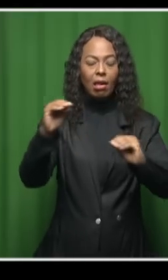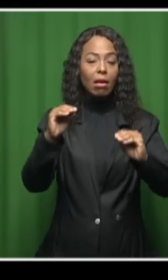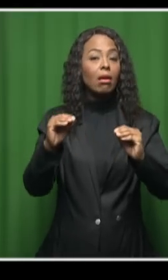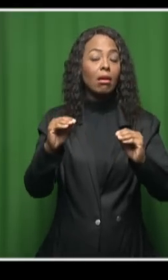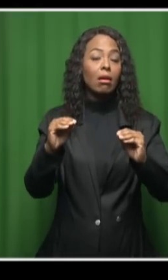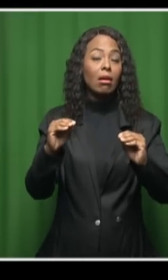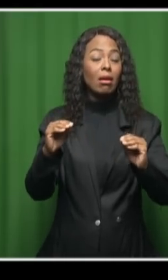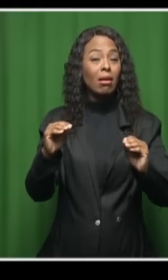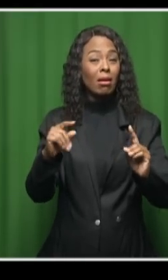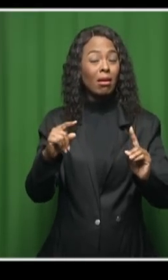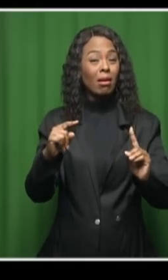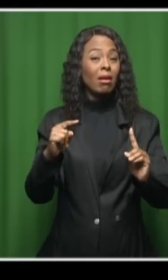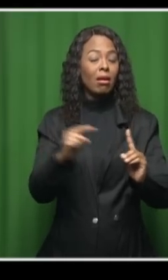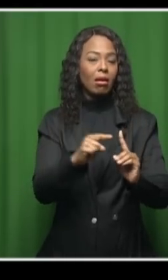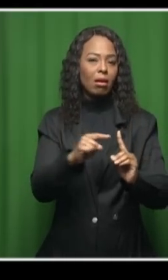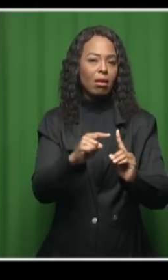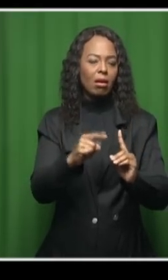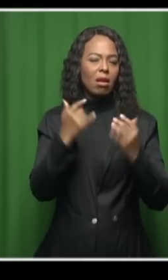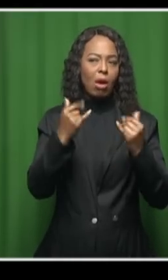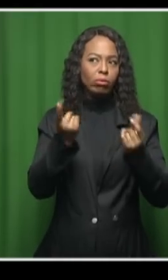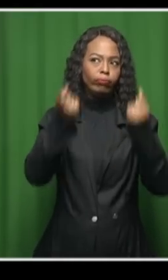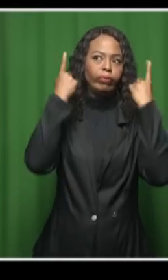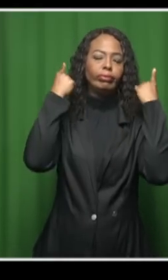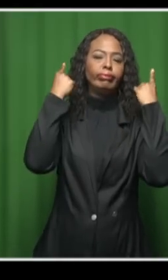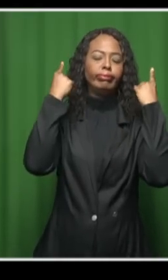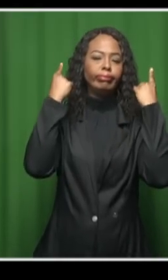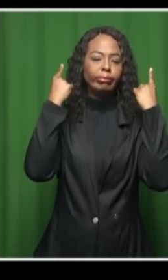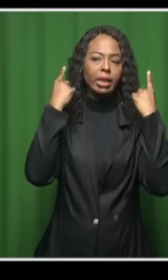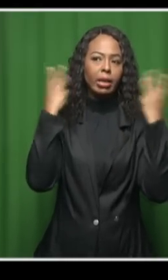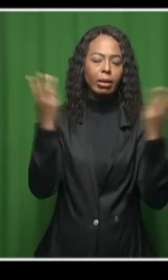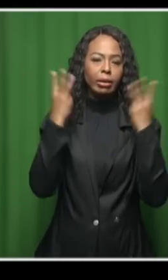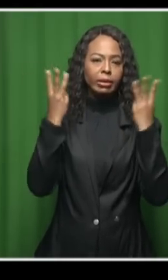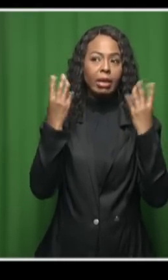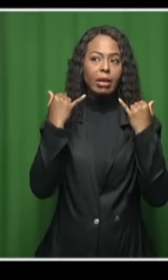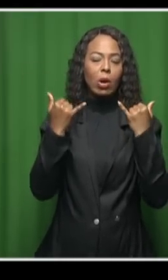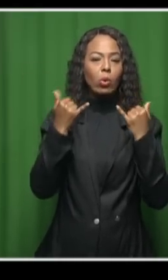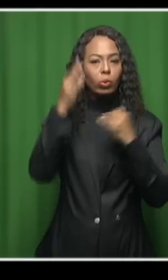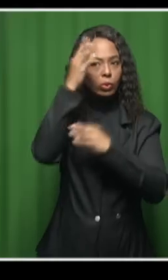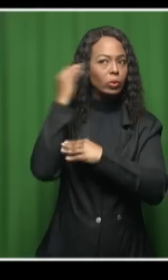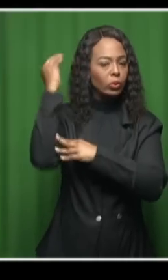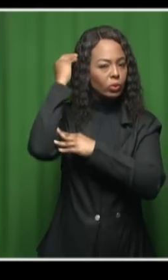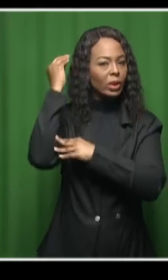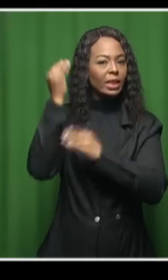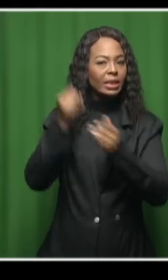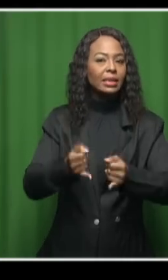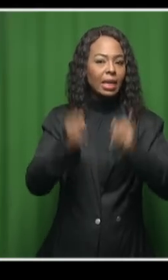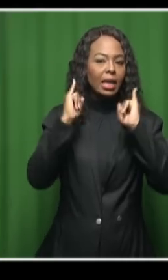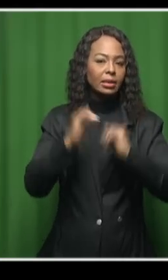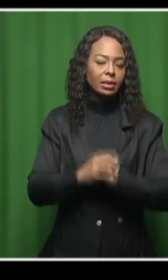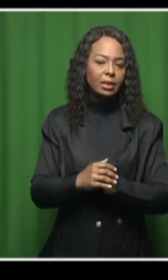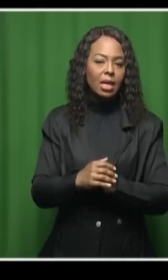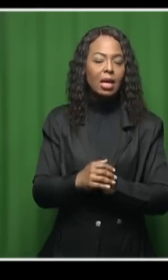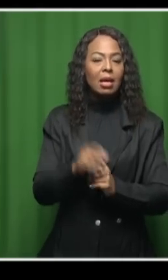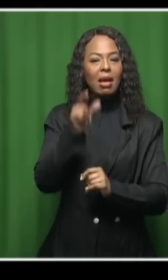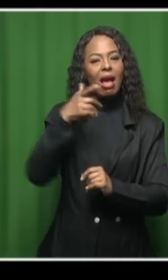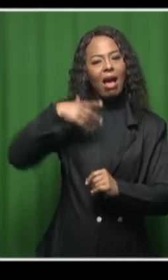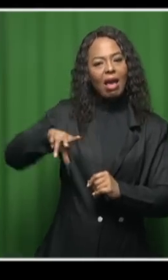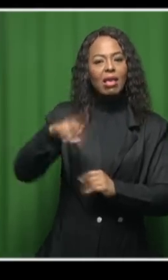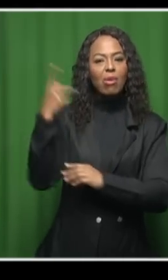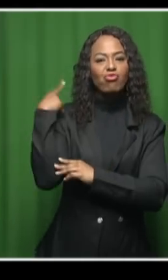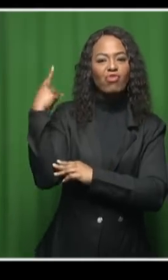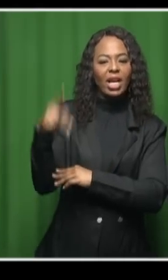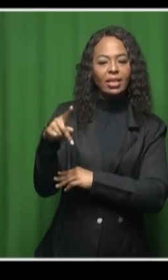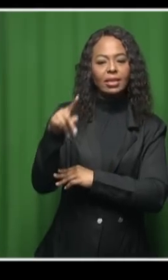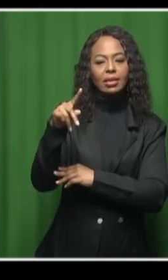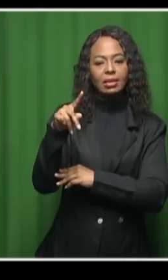to read to understand. And I think people are taking that very seriously. But Prince Mashele is another one of those trending topics. And this